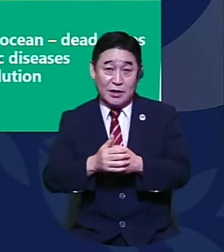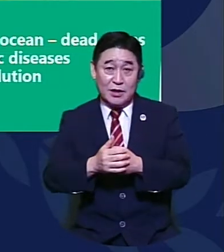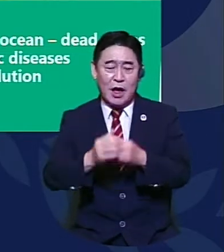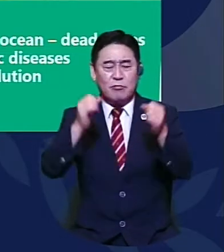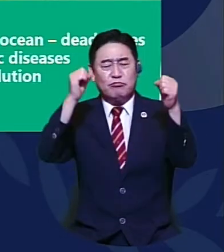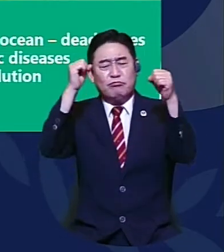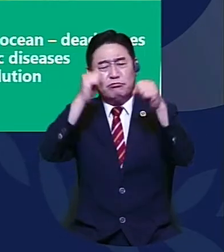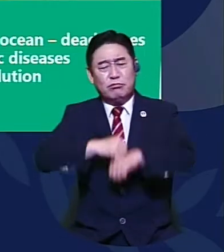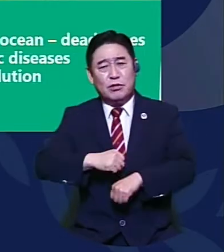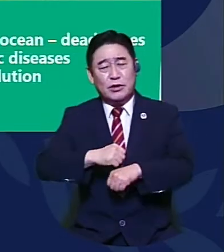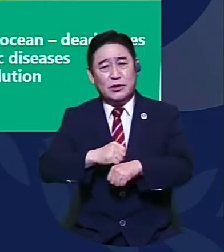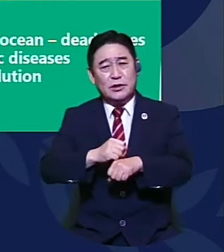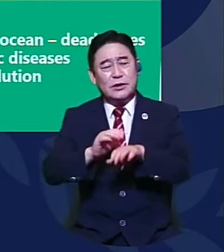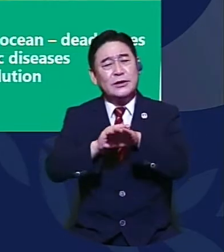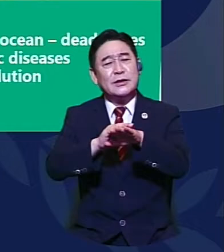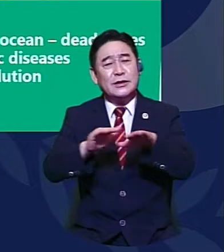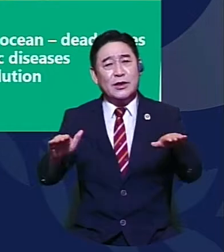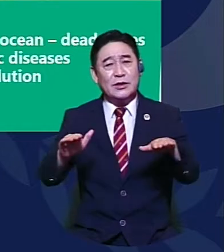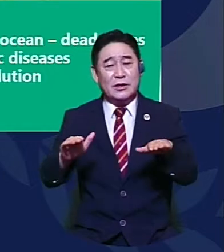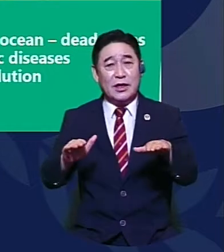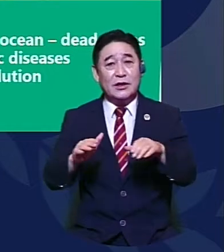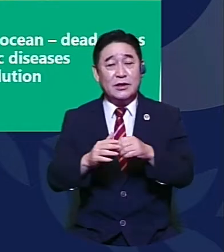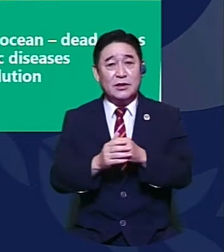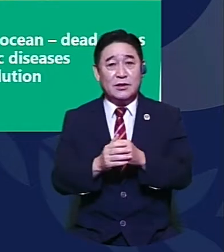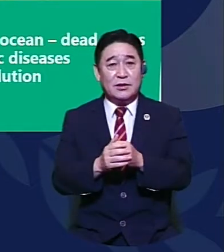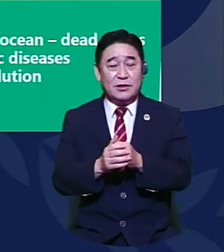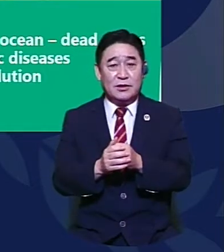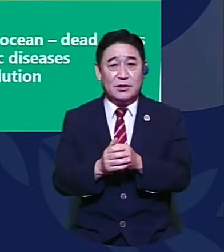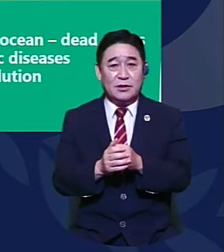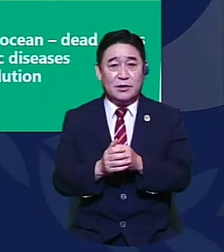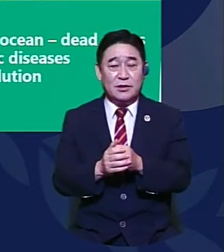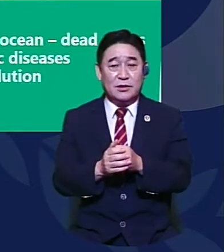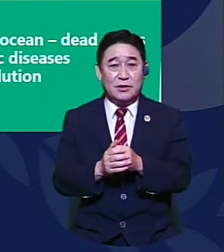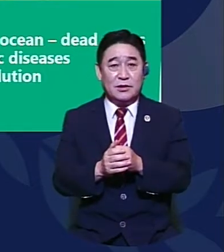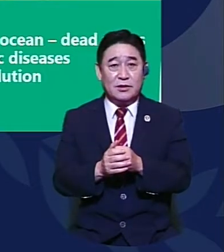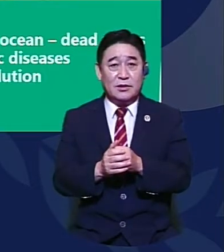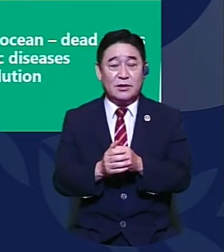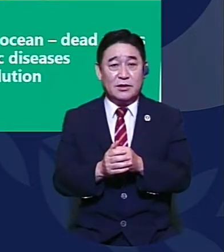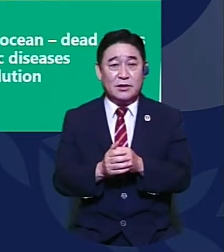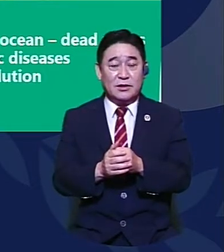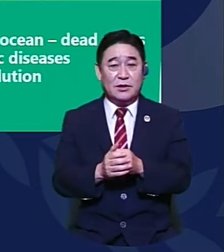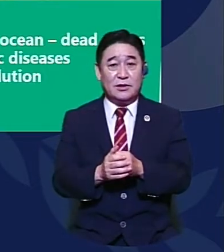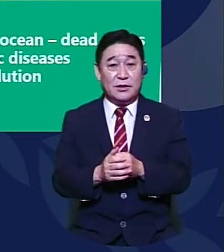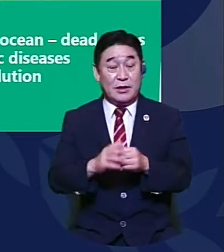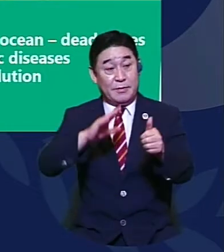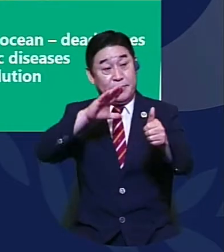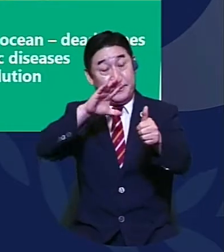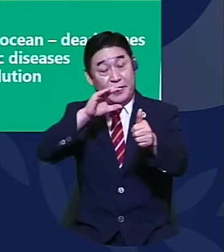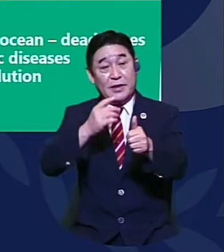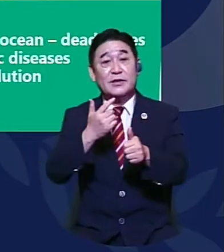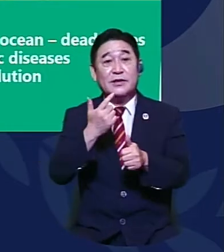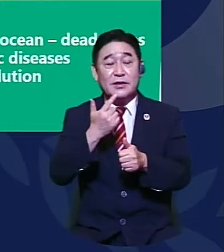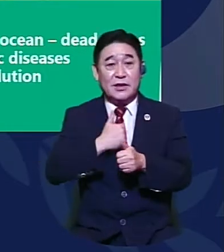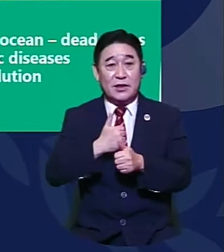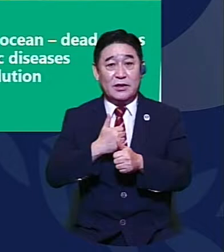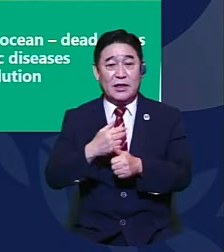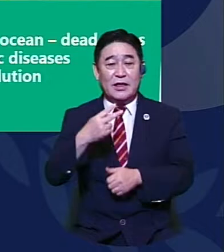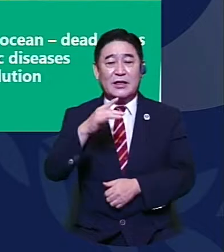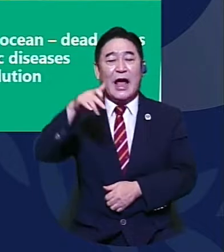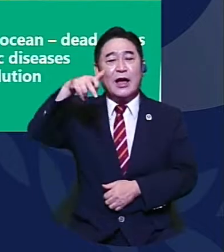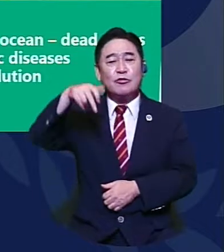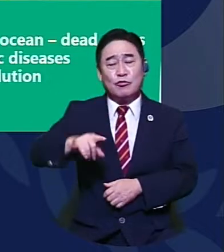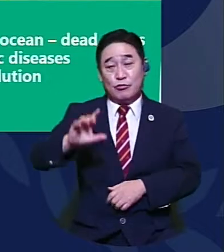David Attenborough and my good friend Johan Rockström, it is an excellent opportunity to see how these many